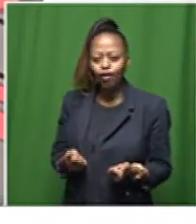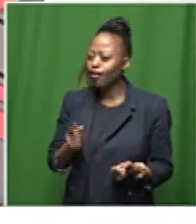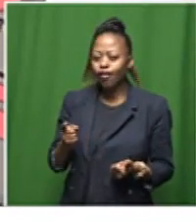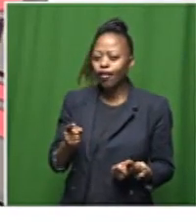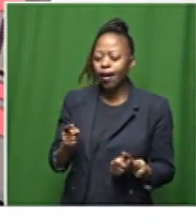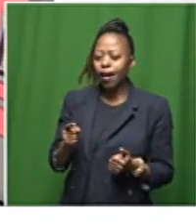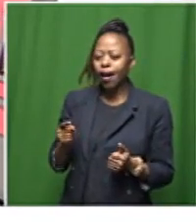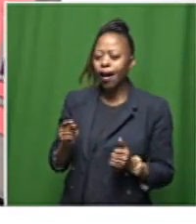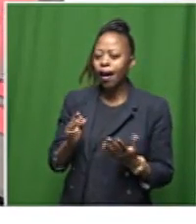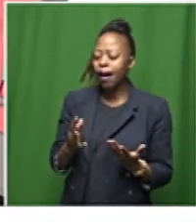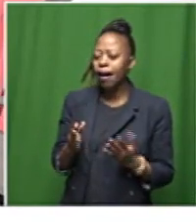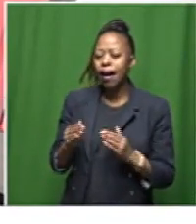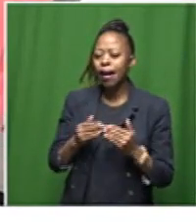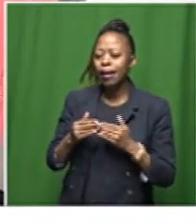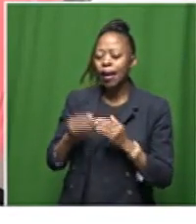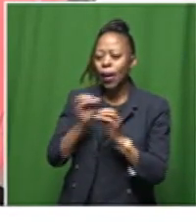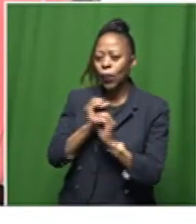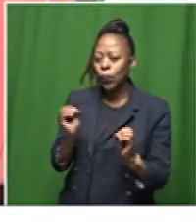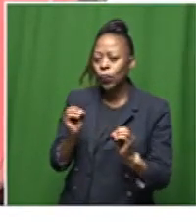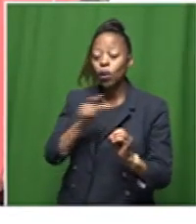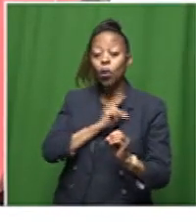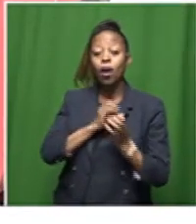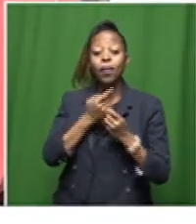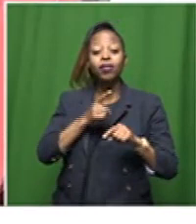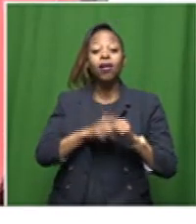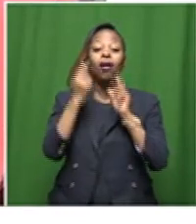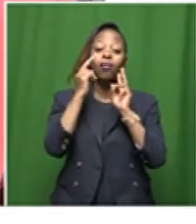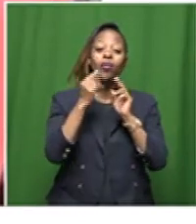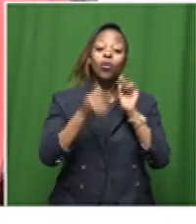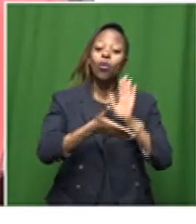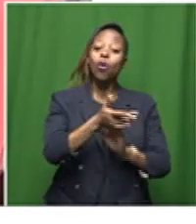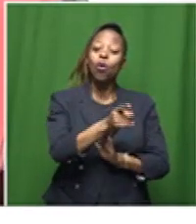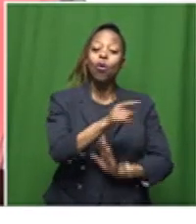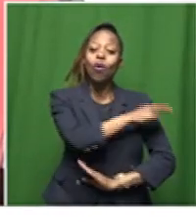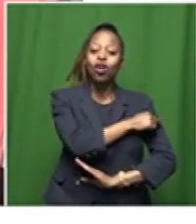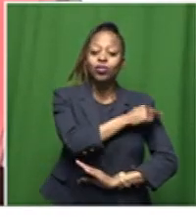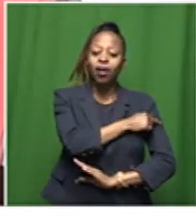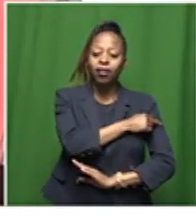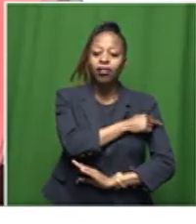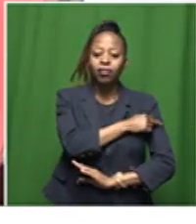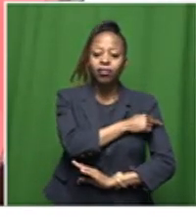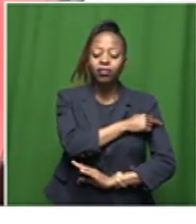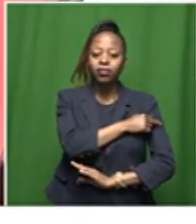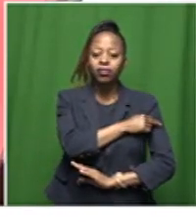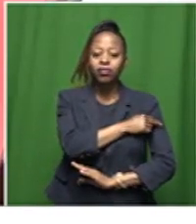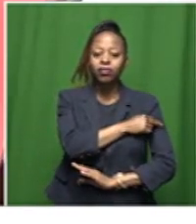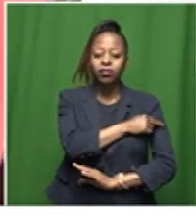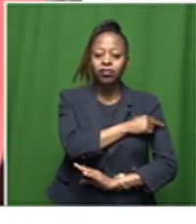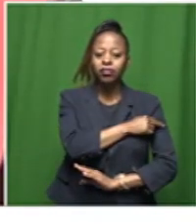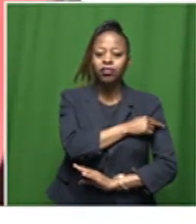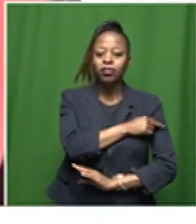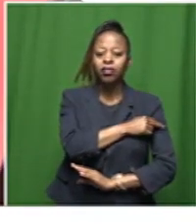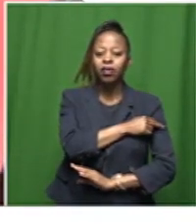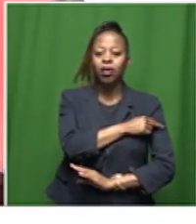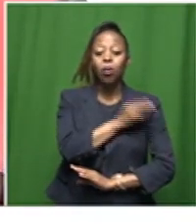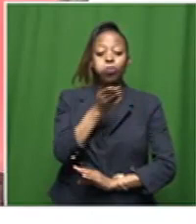batho hantle ne. Okay. O thola hore ha o ya go disipetlela mona. I've been in hospital for the whole year